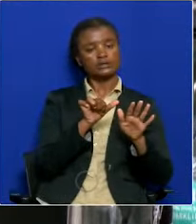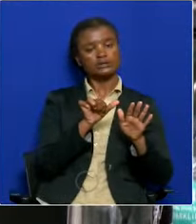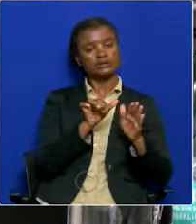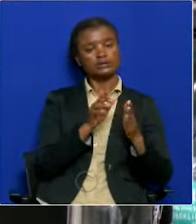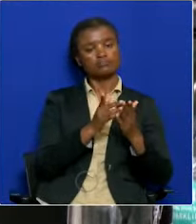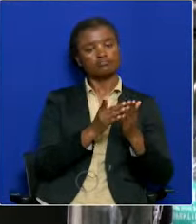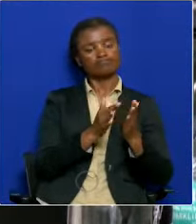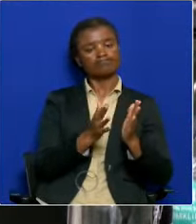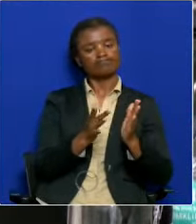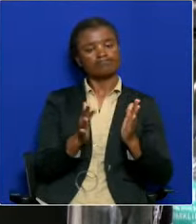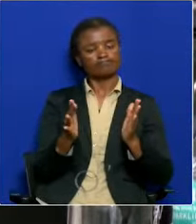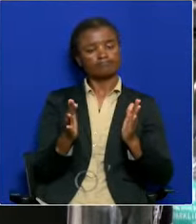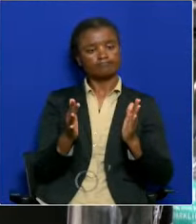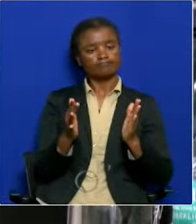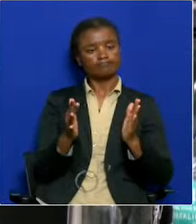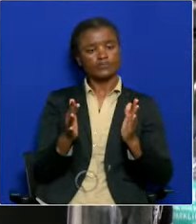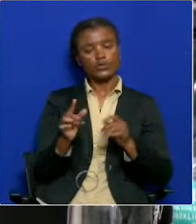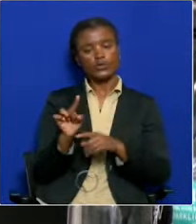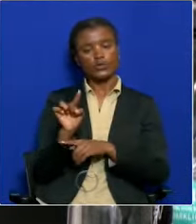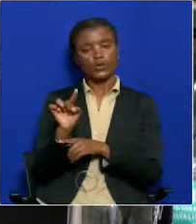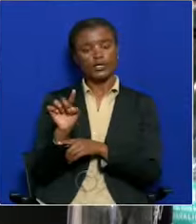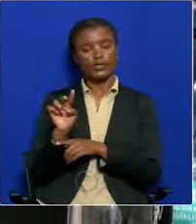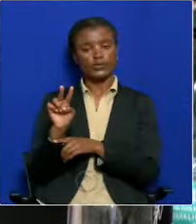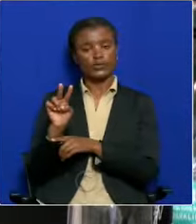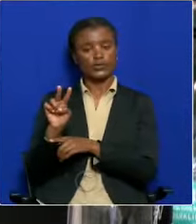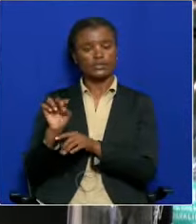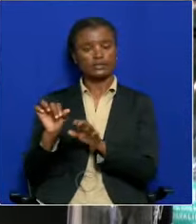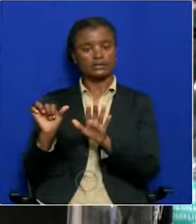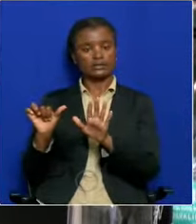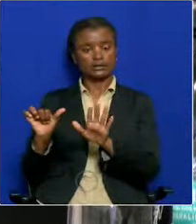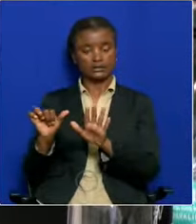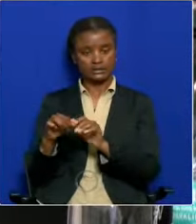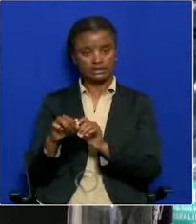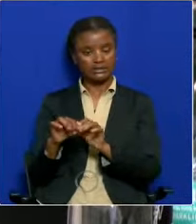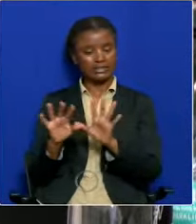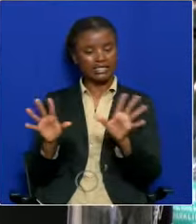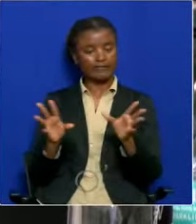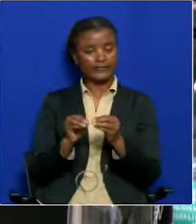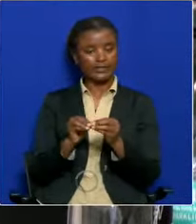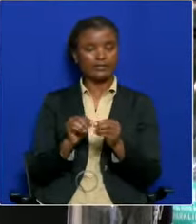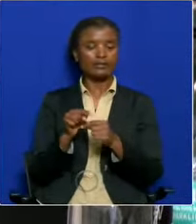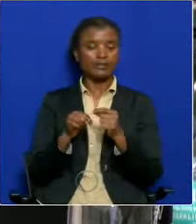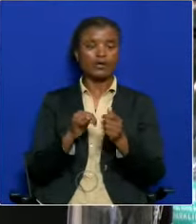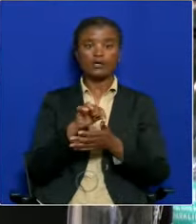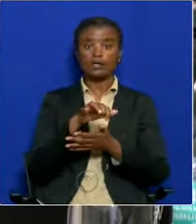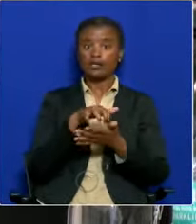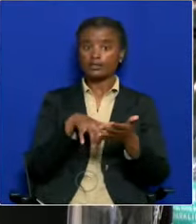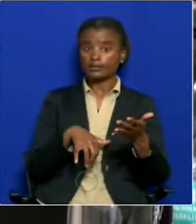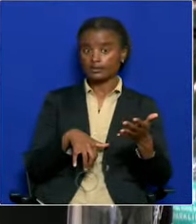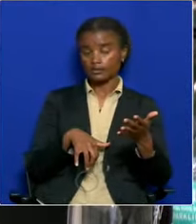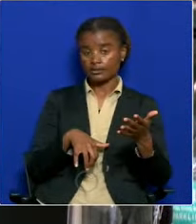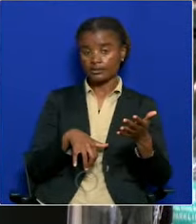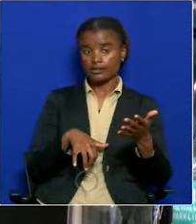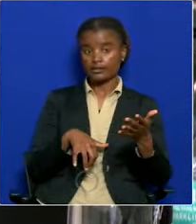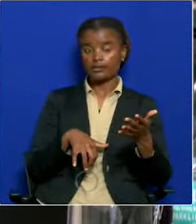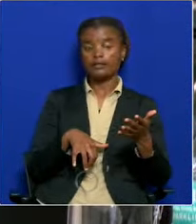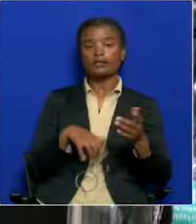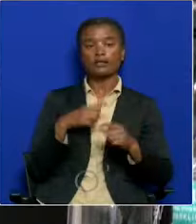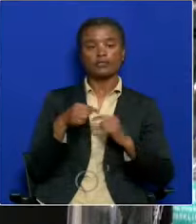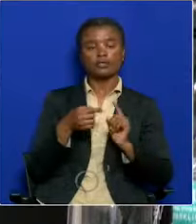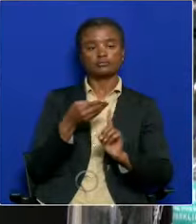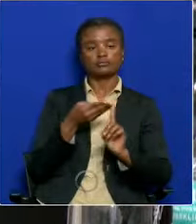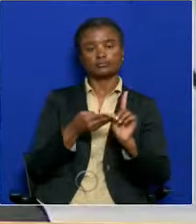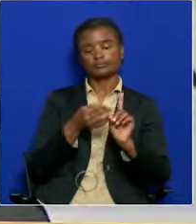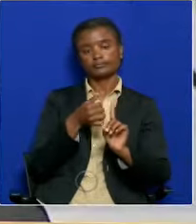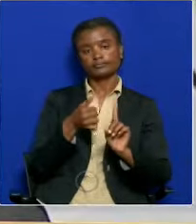Yeah. 126 is basically that article related to General Musikidi.